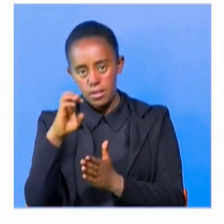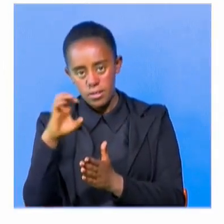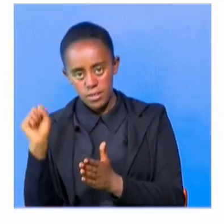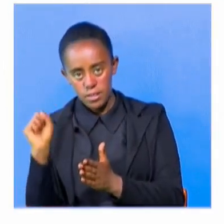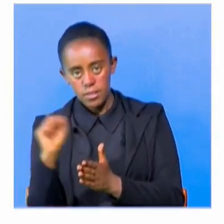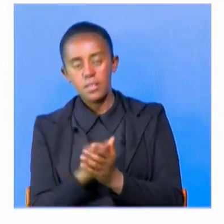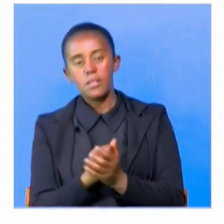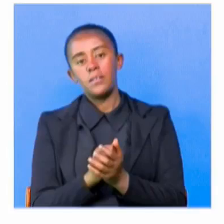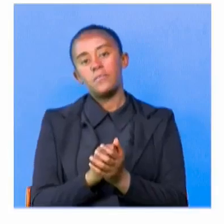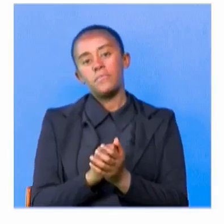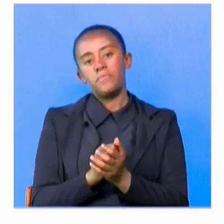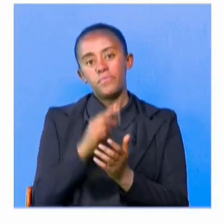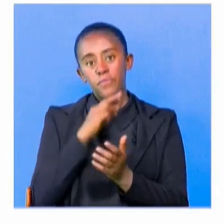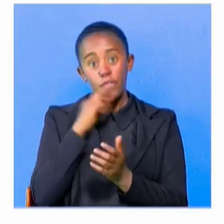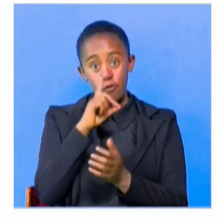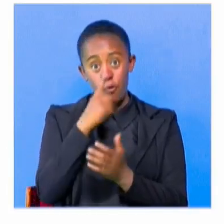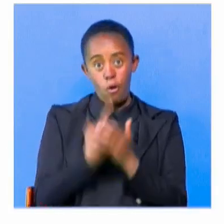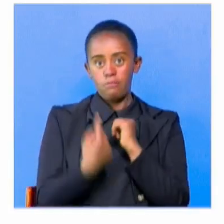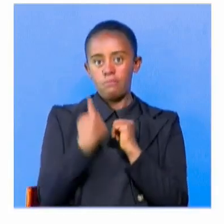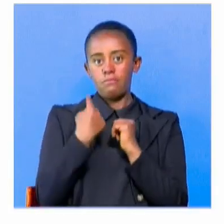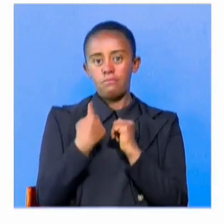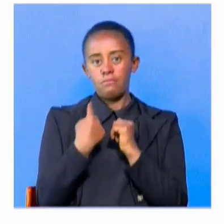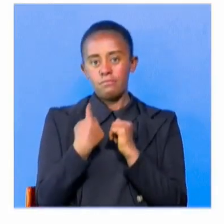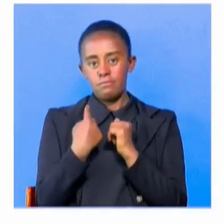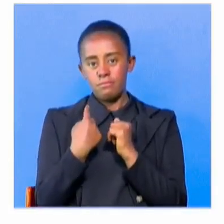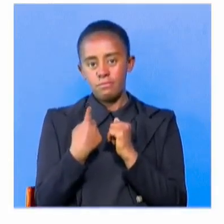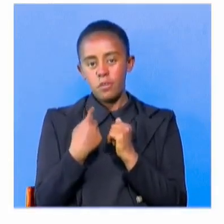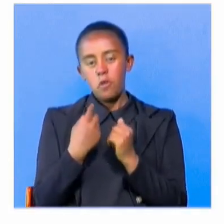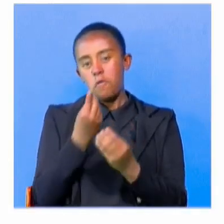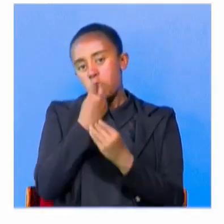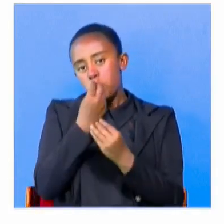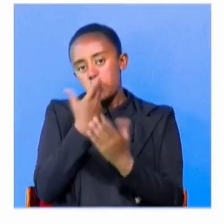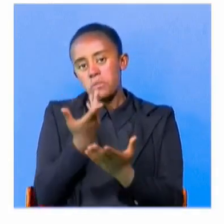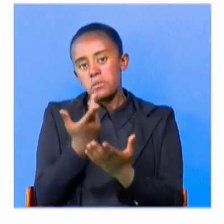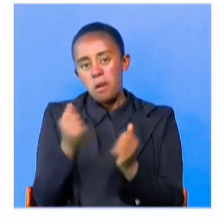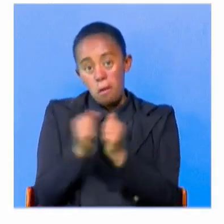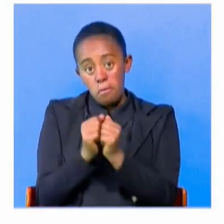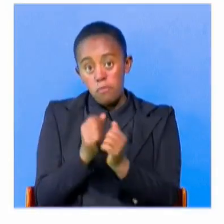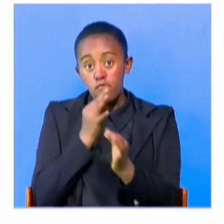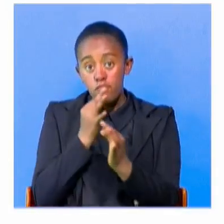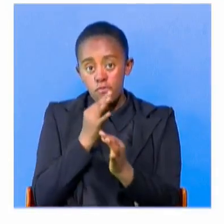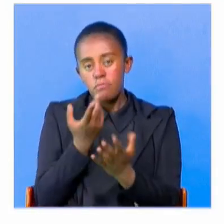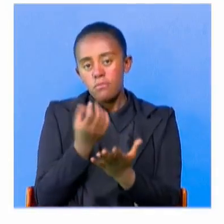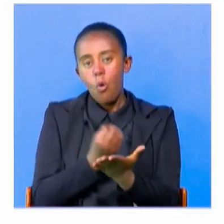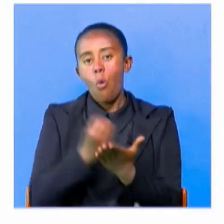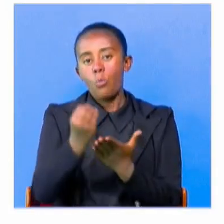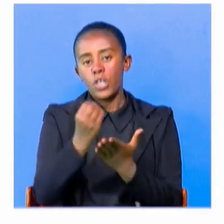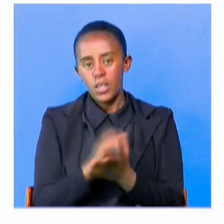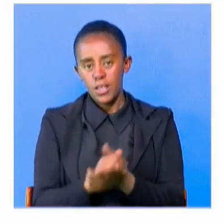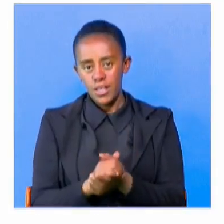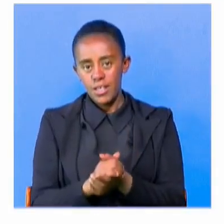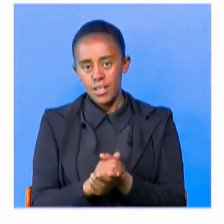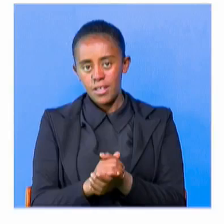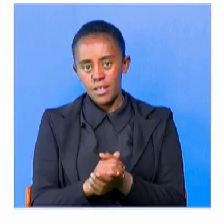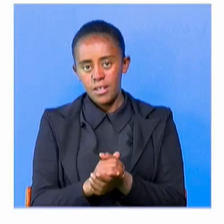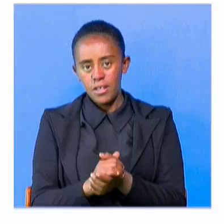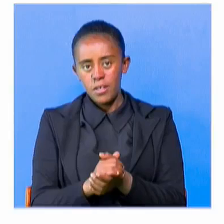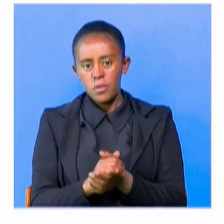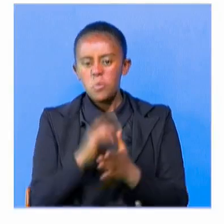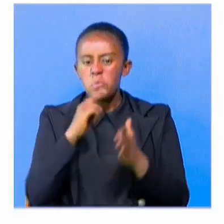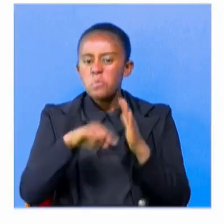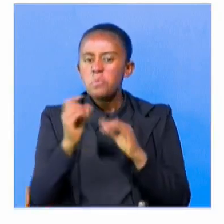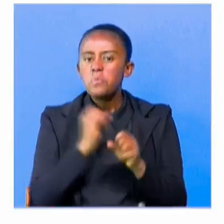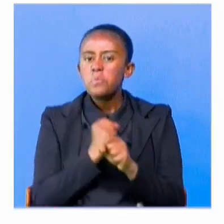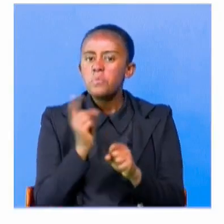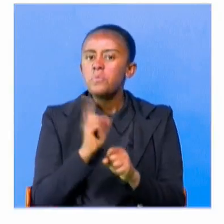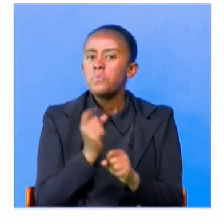Here it is. It's food. That's it. It's an object. In the kitchen. What does he prepare in